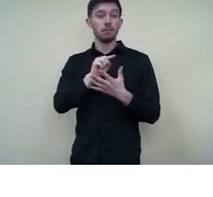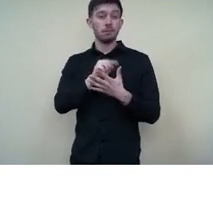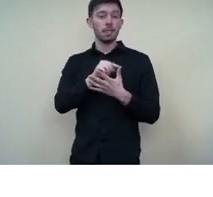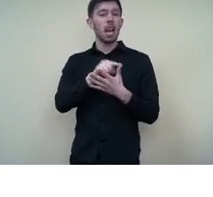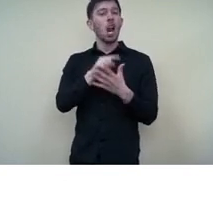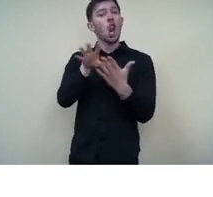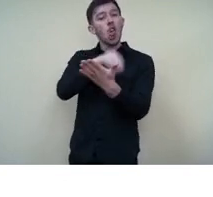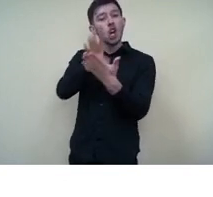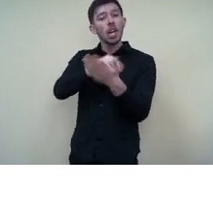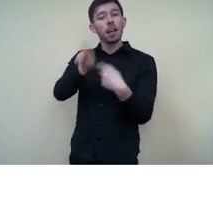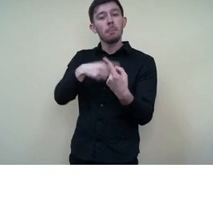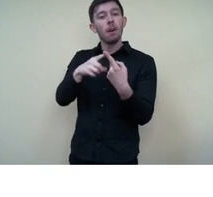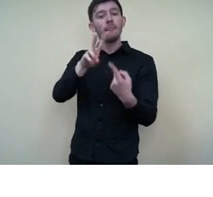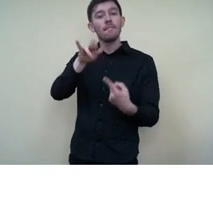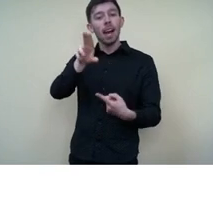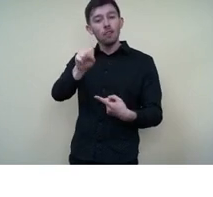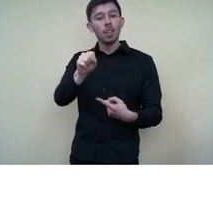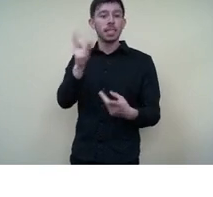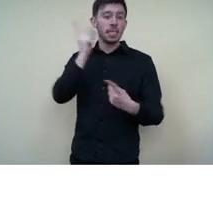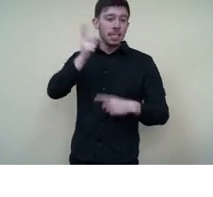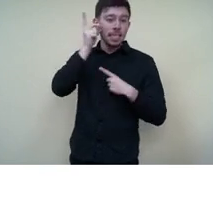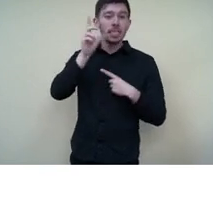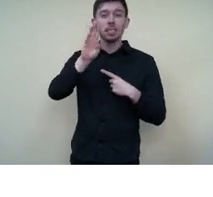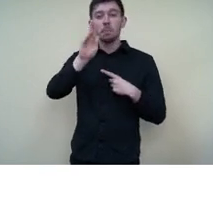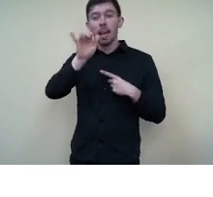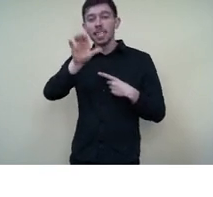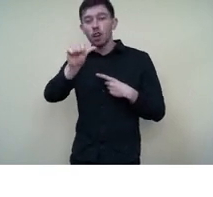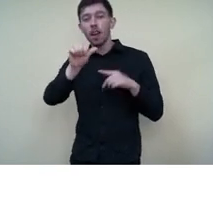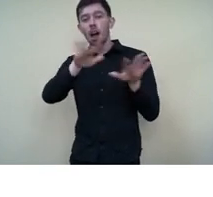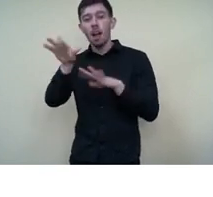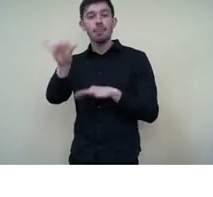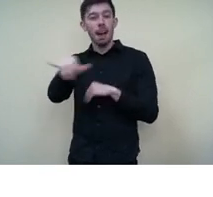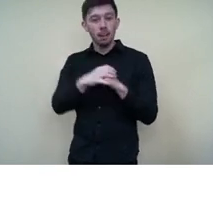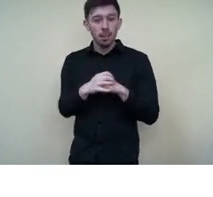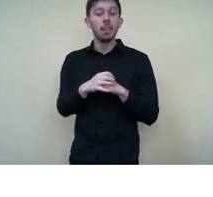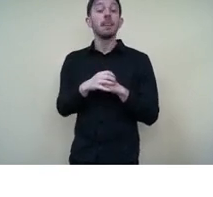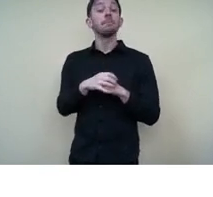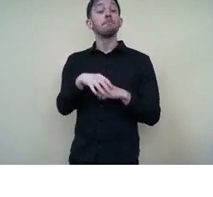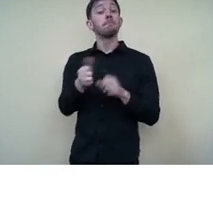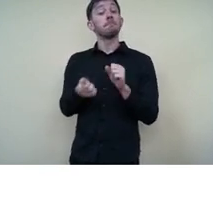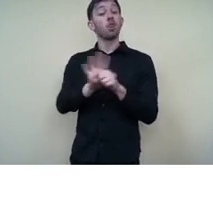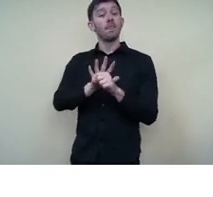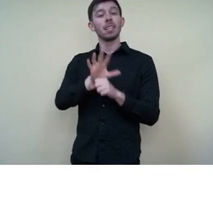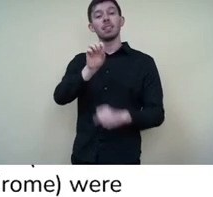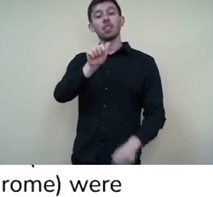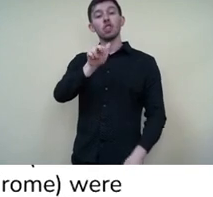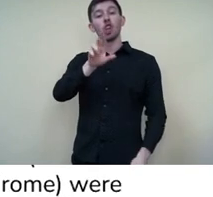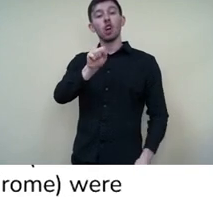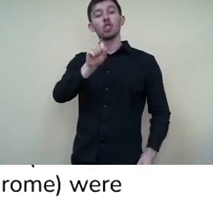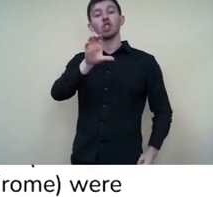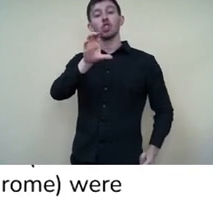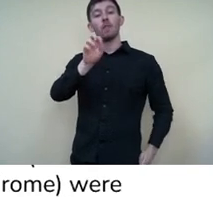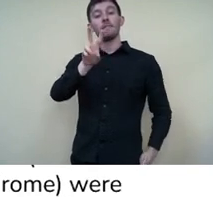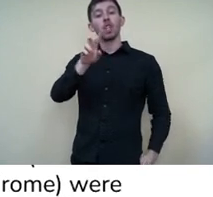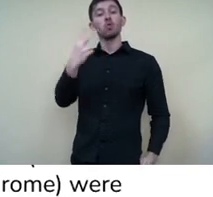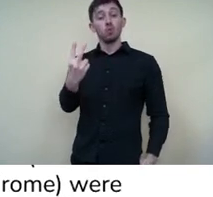learning about the virus or the disease or the bacteria. And so what's interesting is that the COVID or SARS-CoV-2